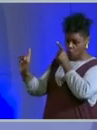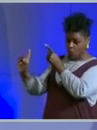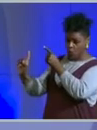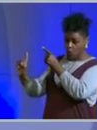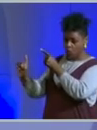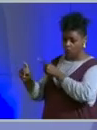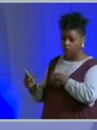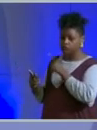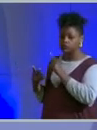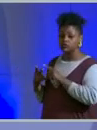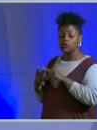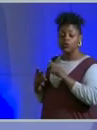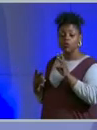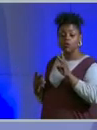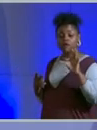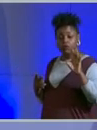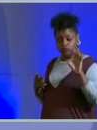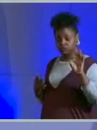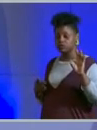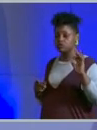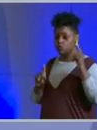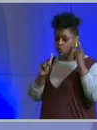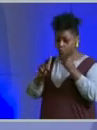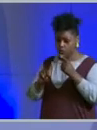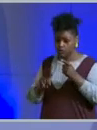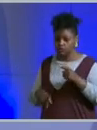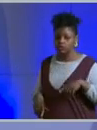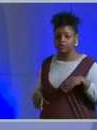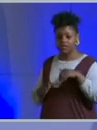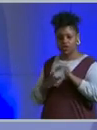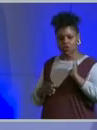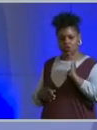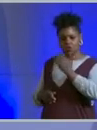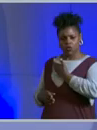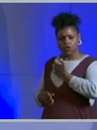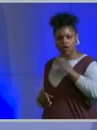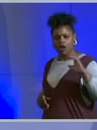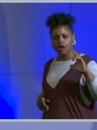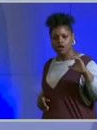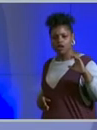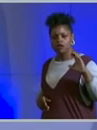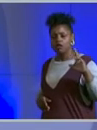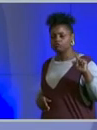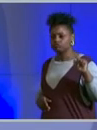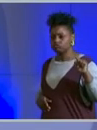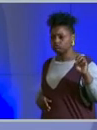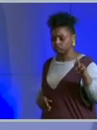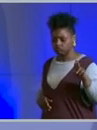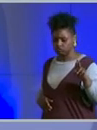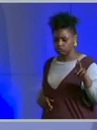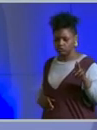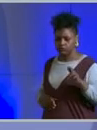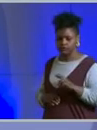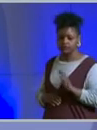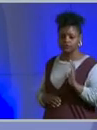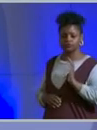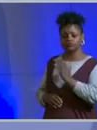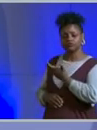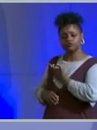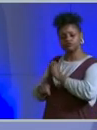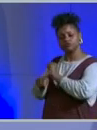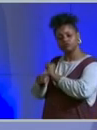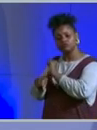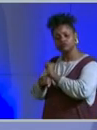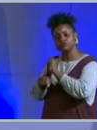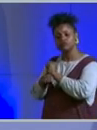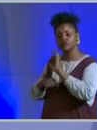goals in our education cluster. So with that, The WIC, our Workforce Investment